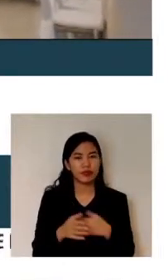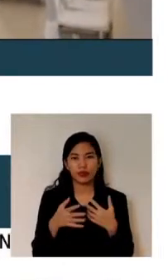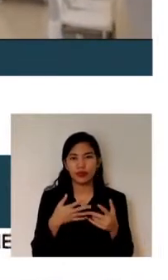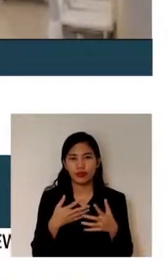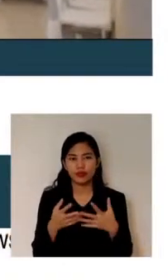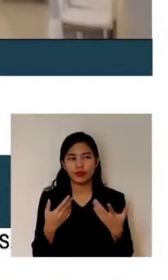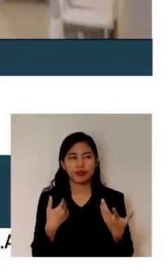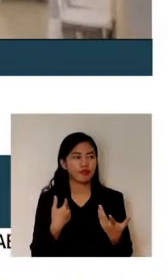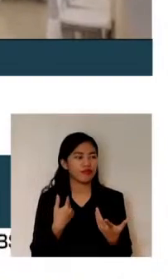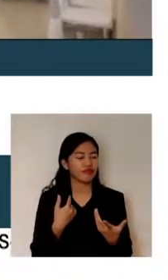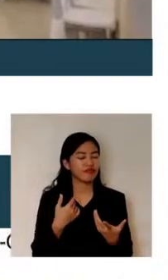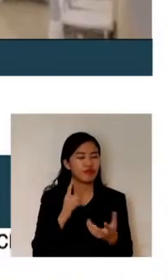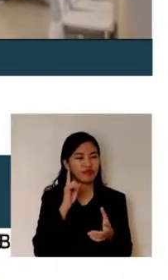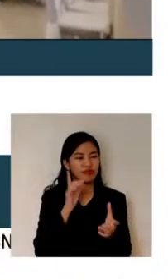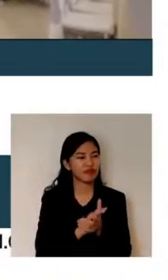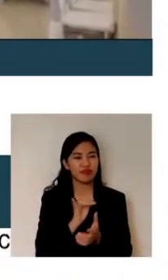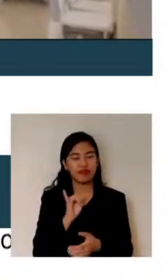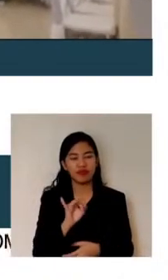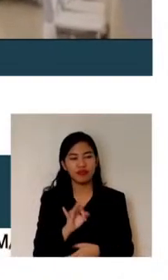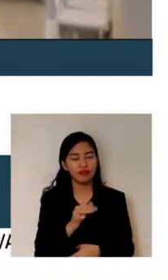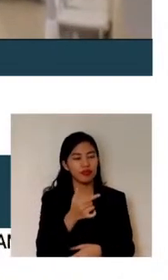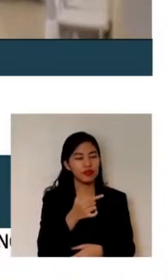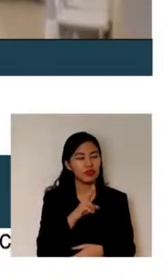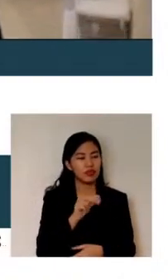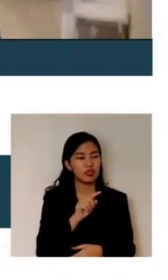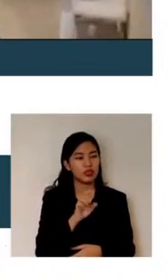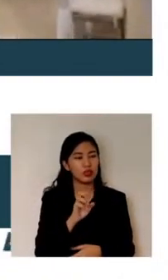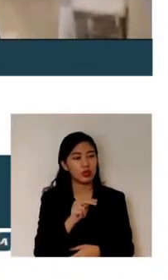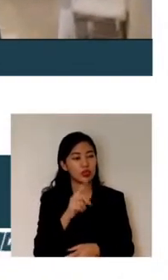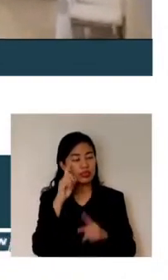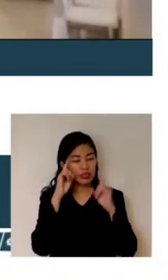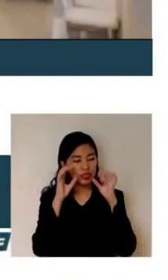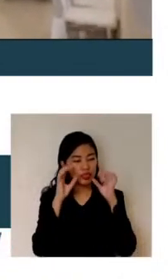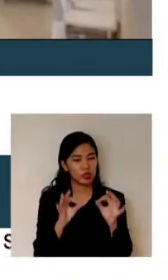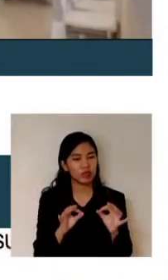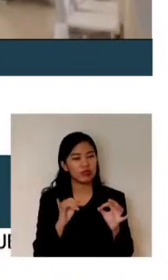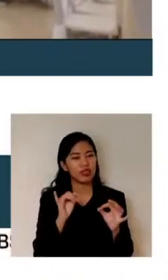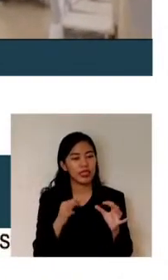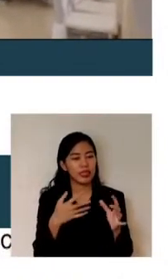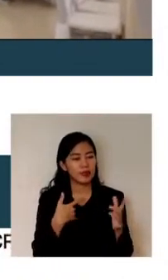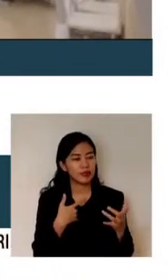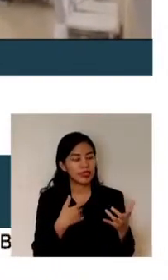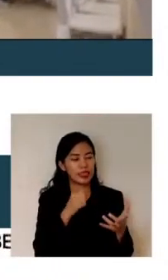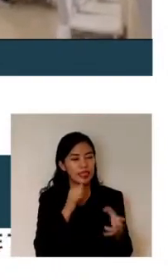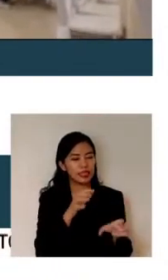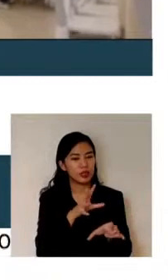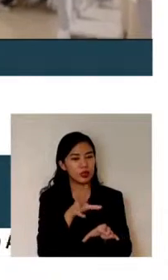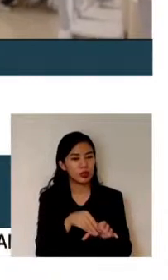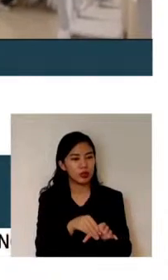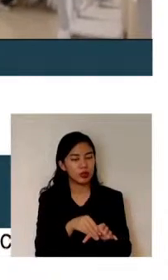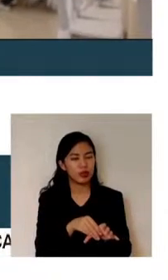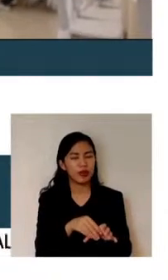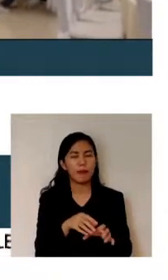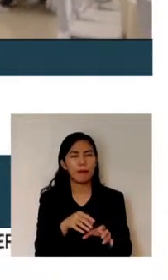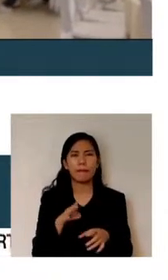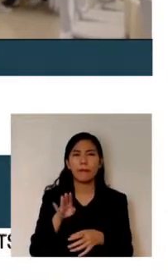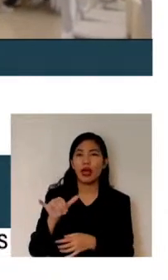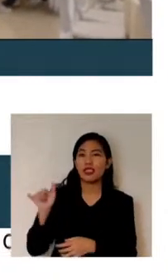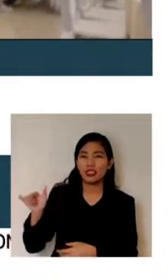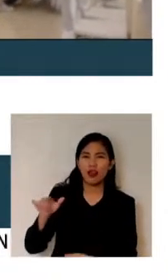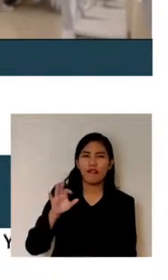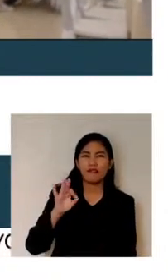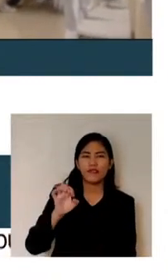Commissioner Guanzon, the decision is being held hostage by Commissioner Ferolino, what can you say about